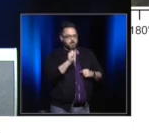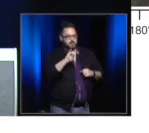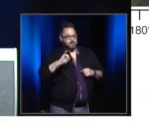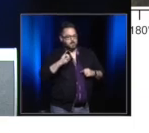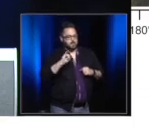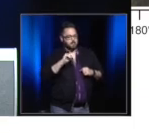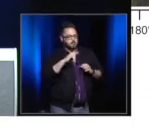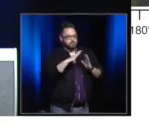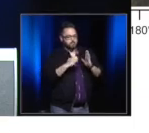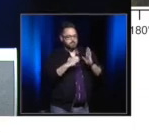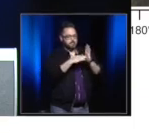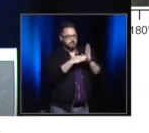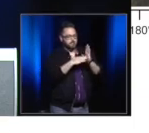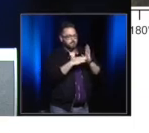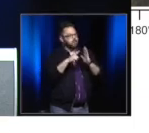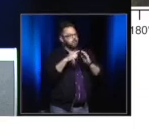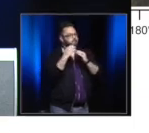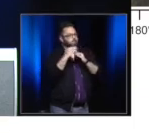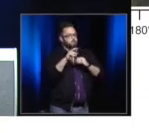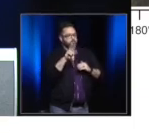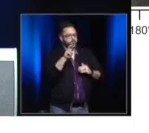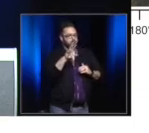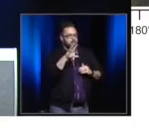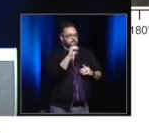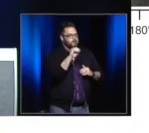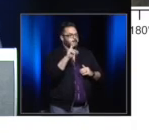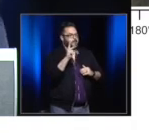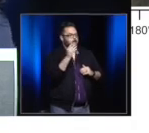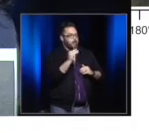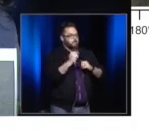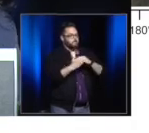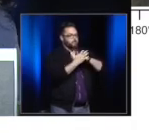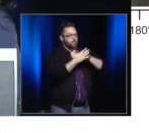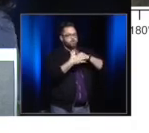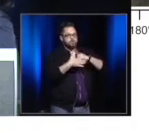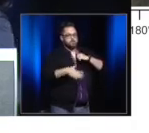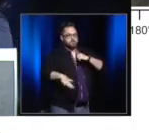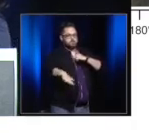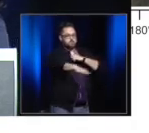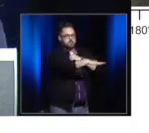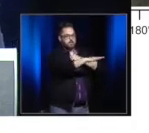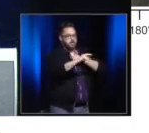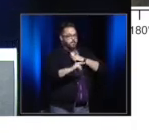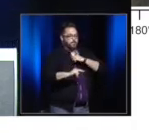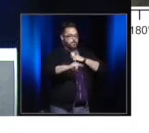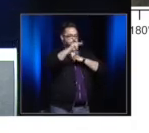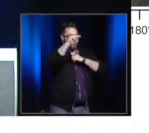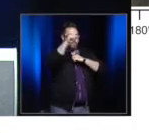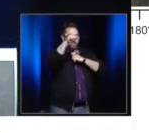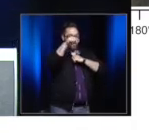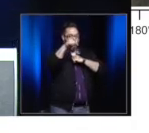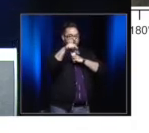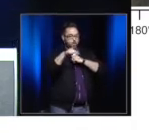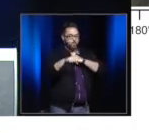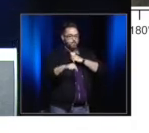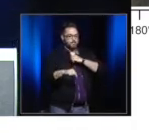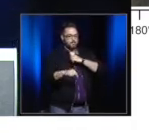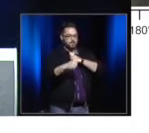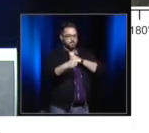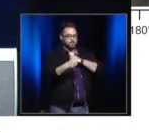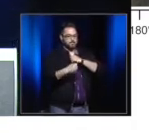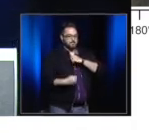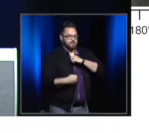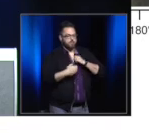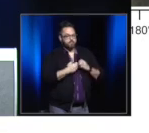range is restricted to around 250 kilometres of coast, from Kaipara in the north there, down to Whangaroa or Raglan